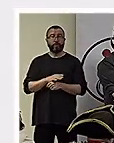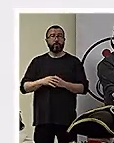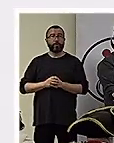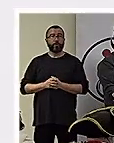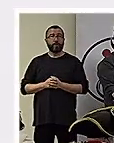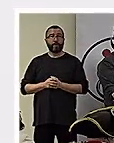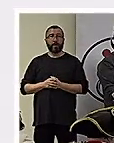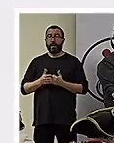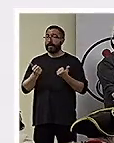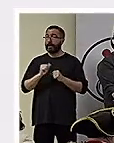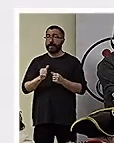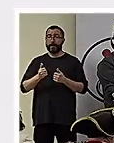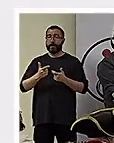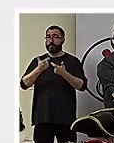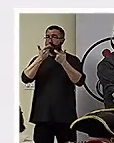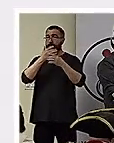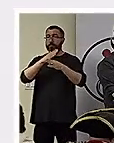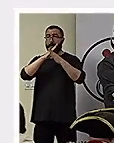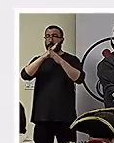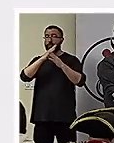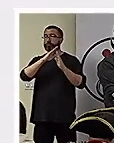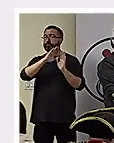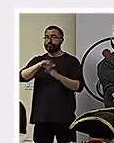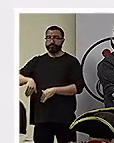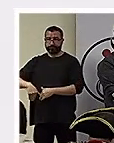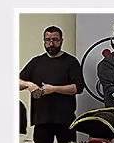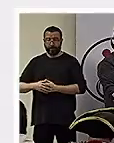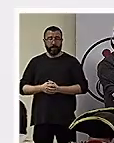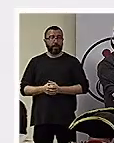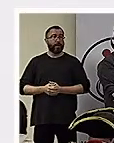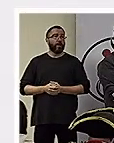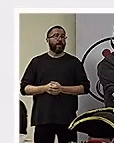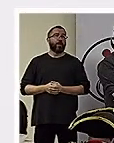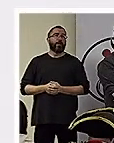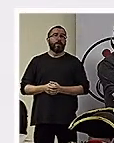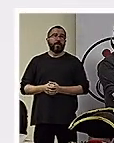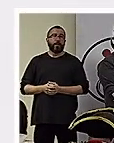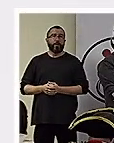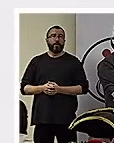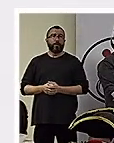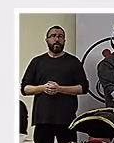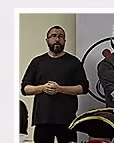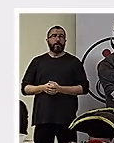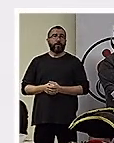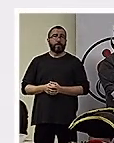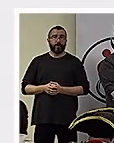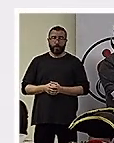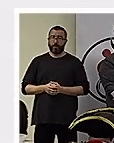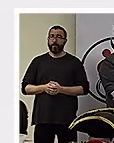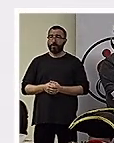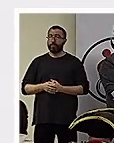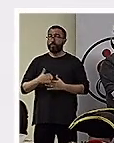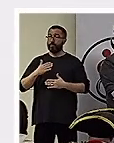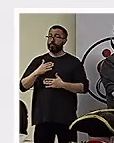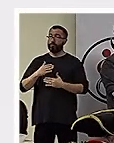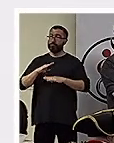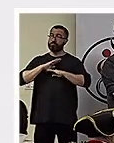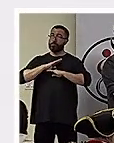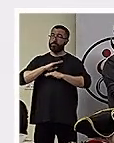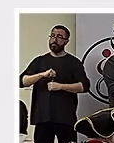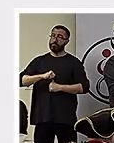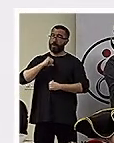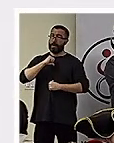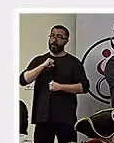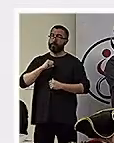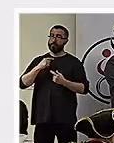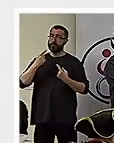down barriers within our community. We are proud of the progress we have made, but we also